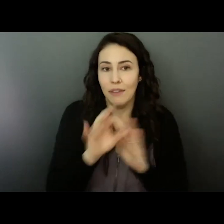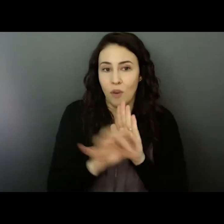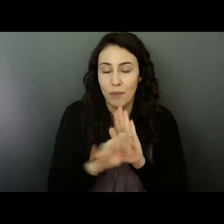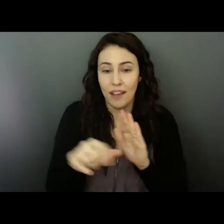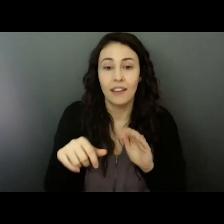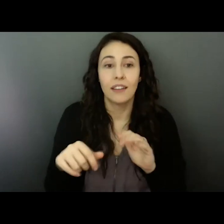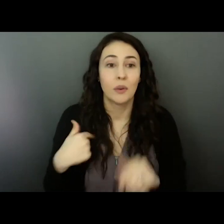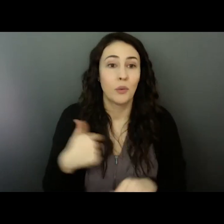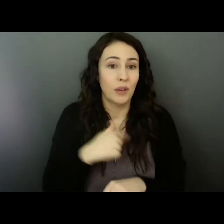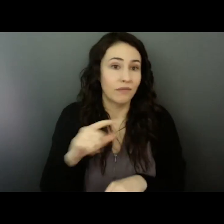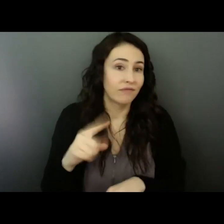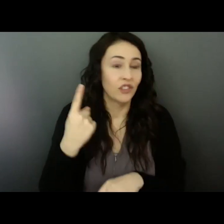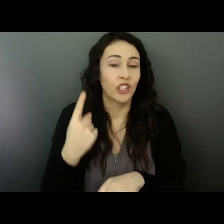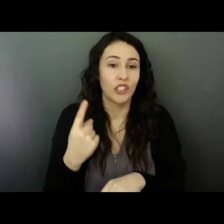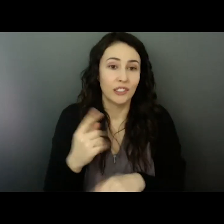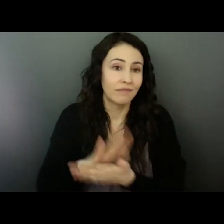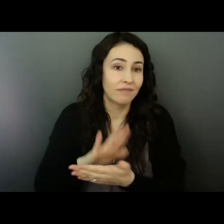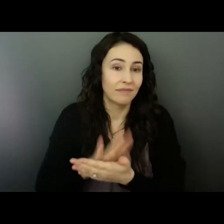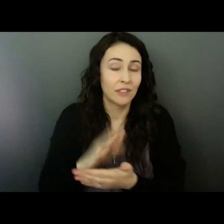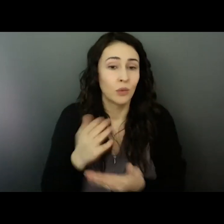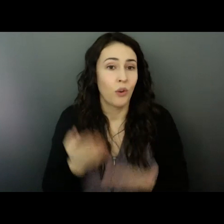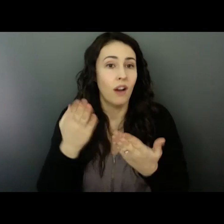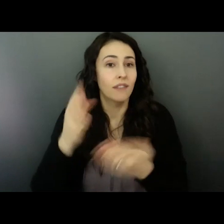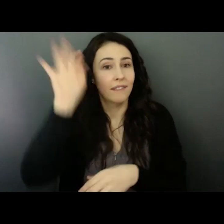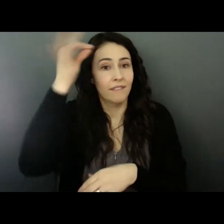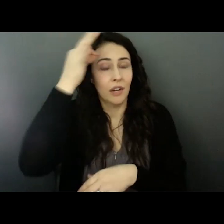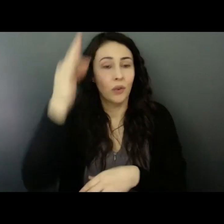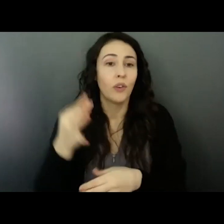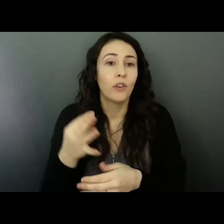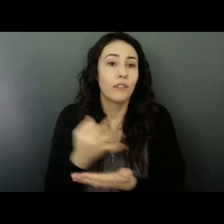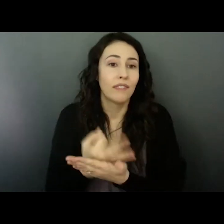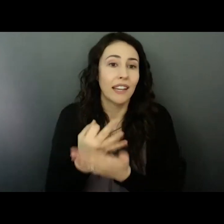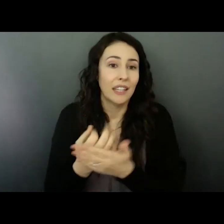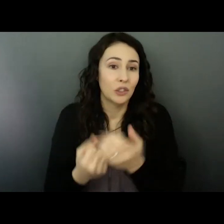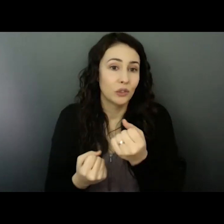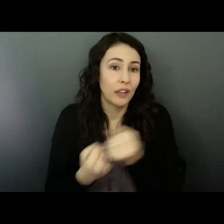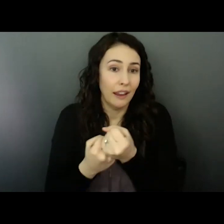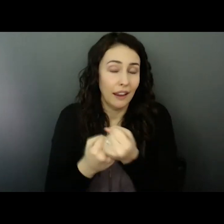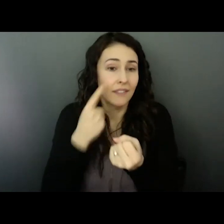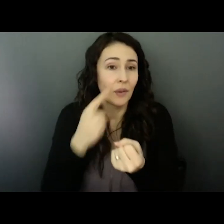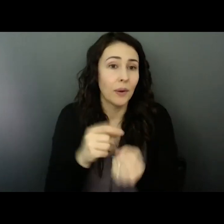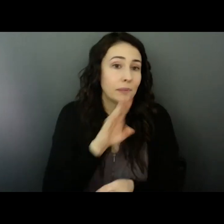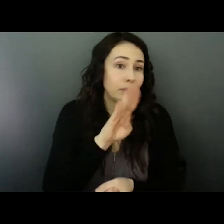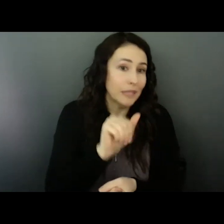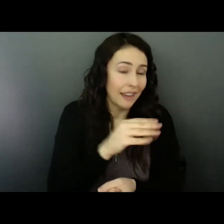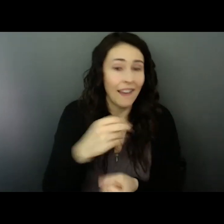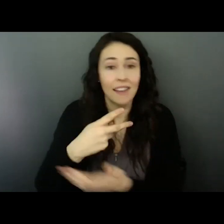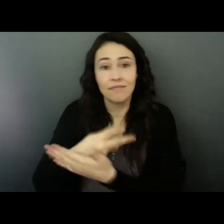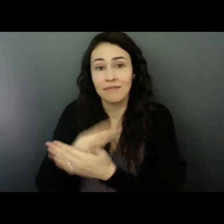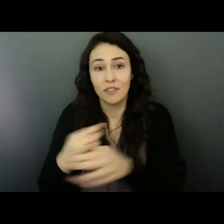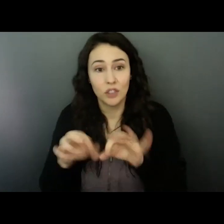offer federal financial aid for bachelor's and master's degrees through the direct assessment approach